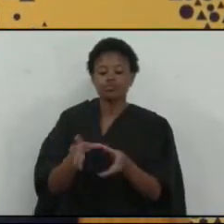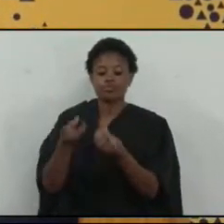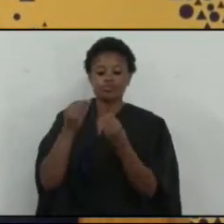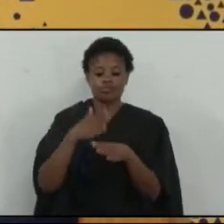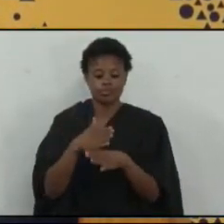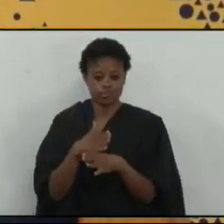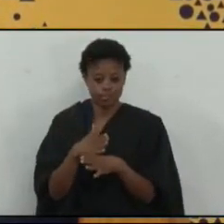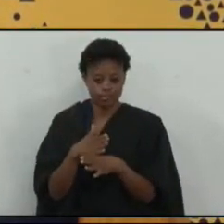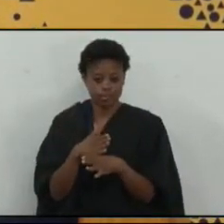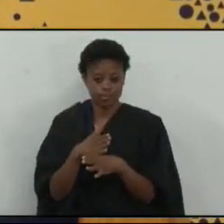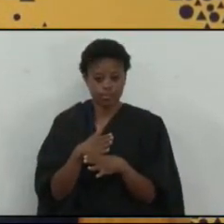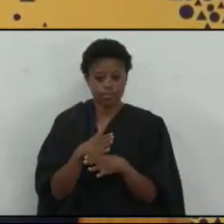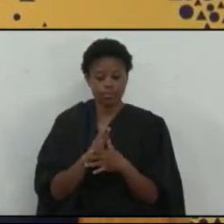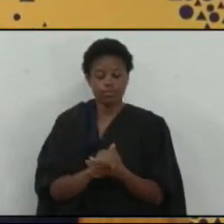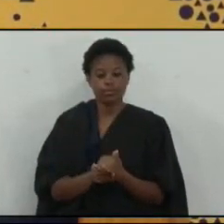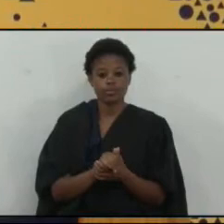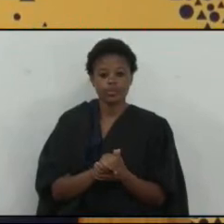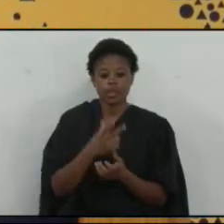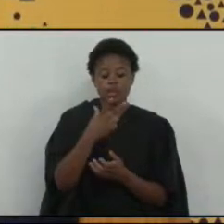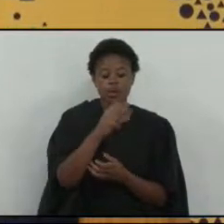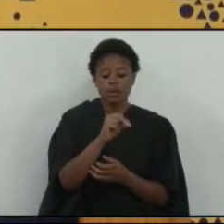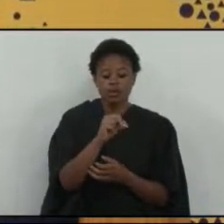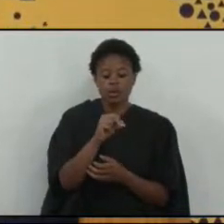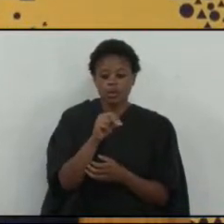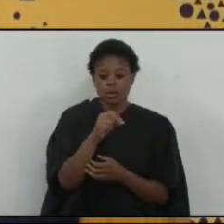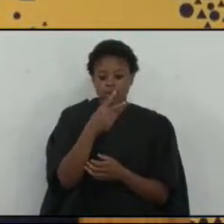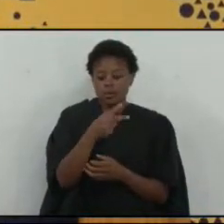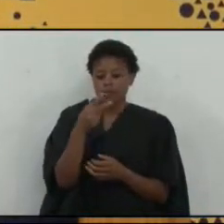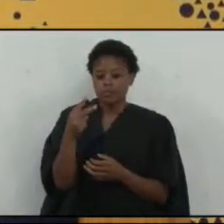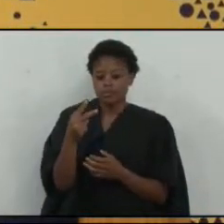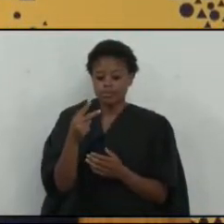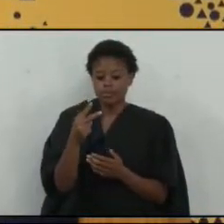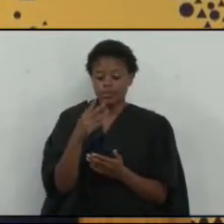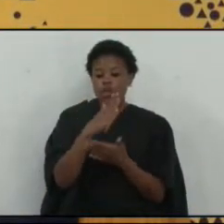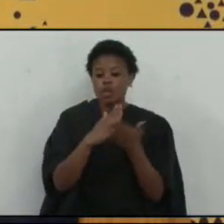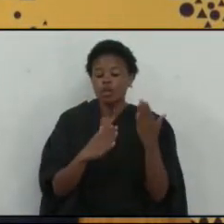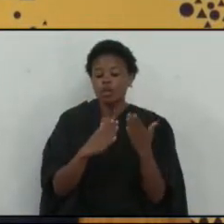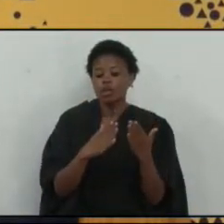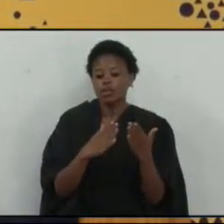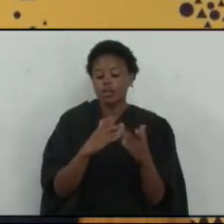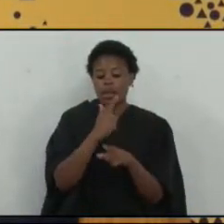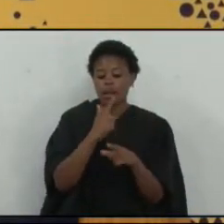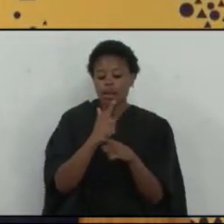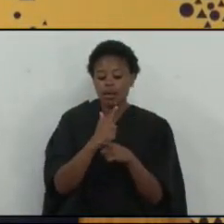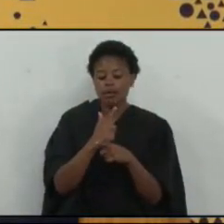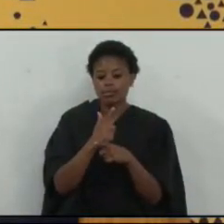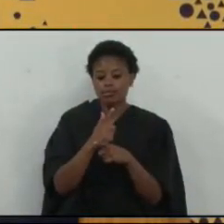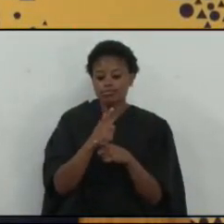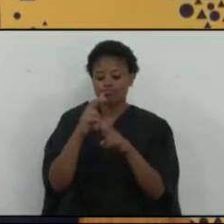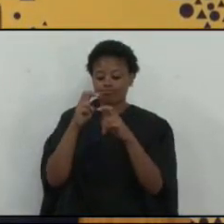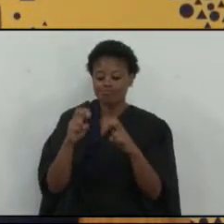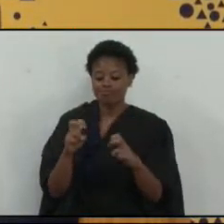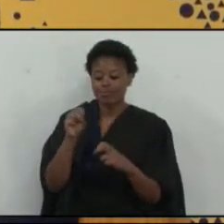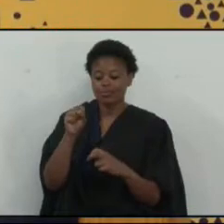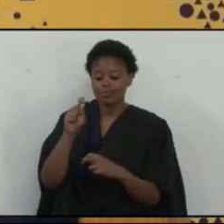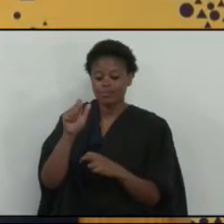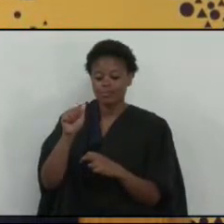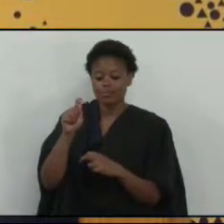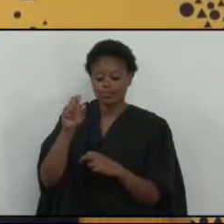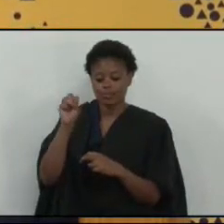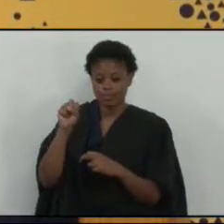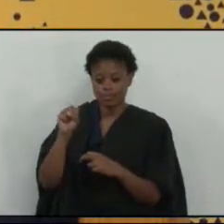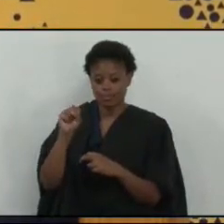finding employment. The 2022 Quarter 2 Labour Force Survey by Stats